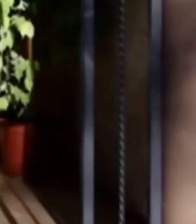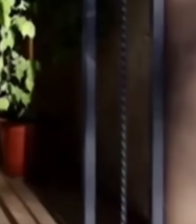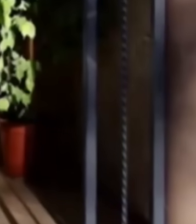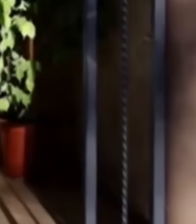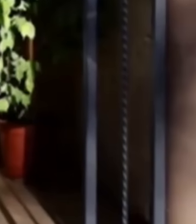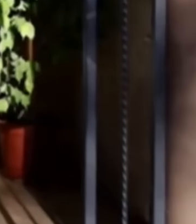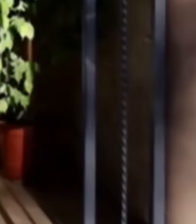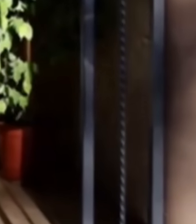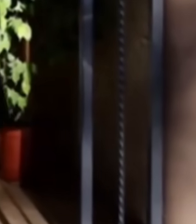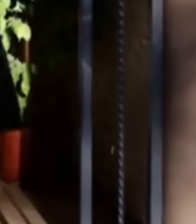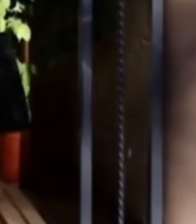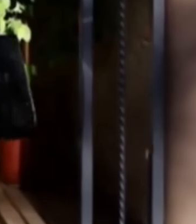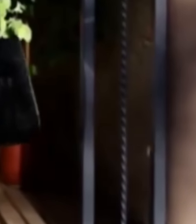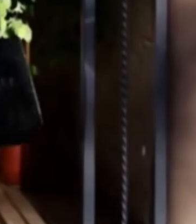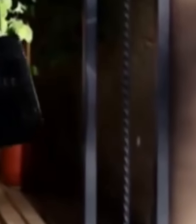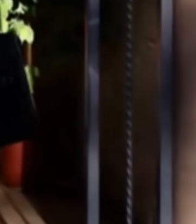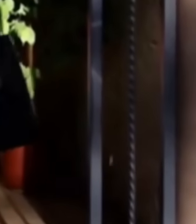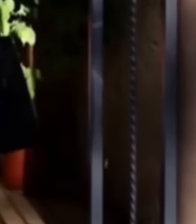the day stories.